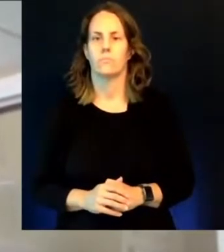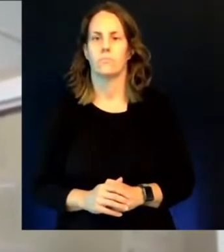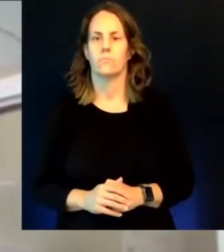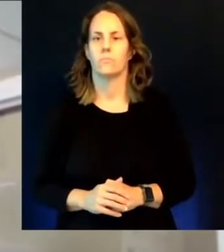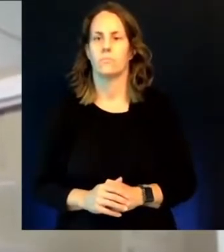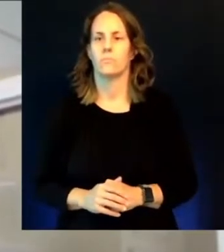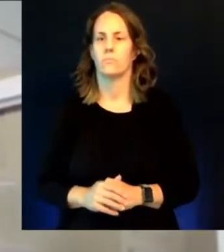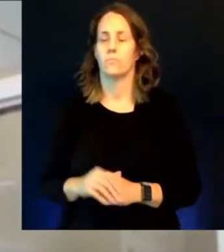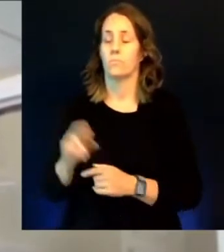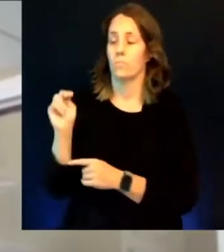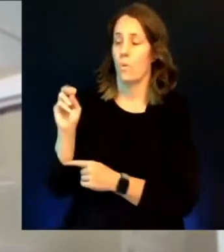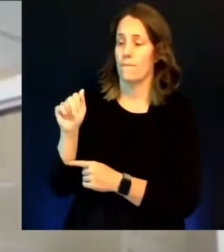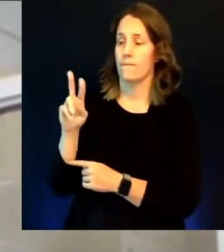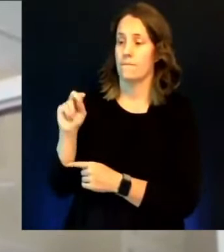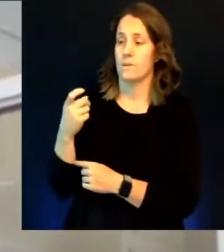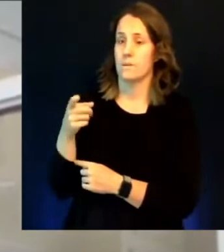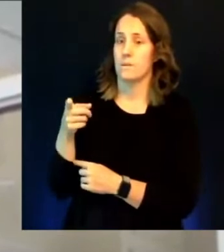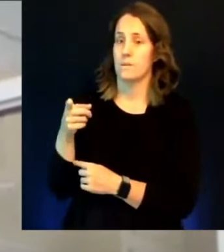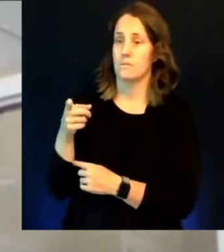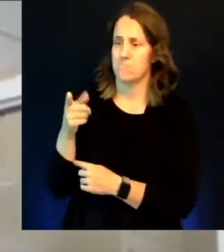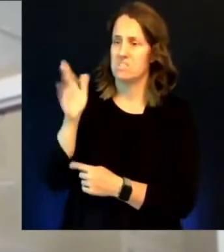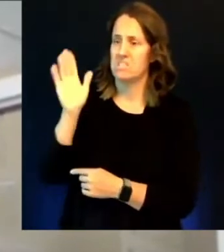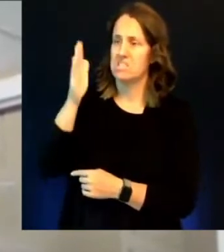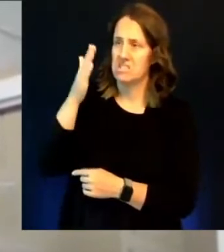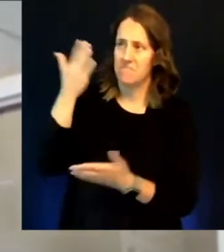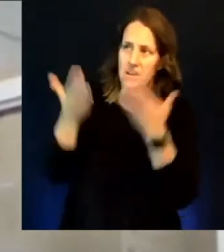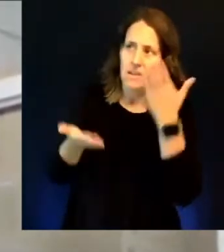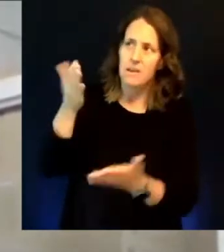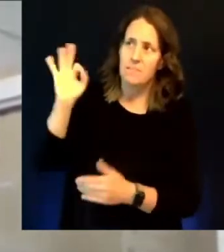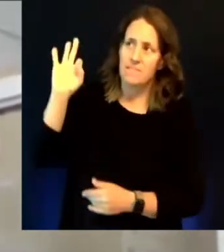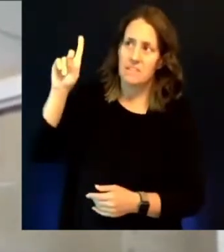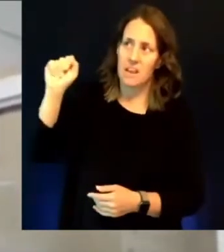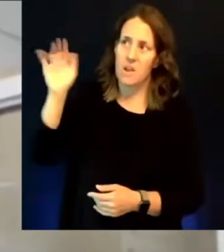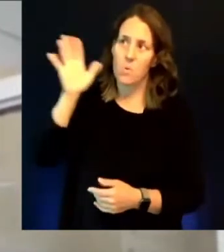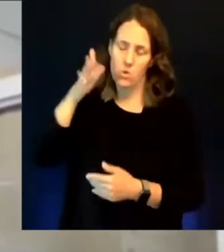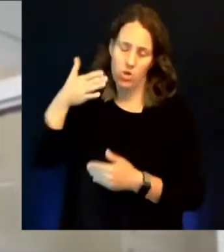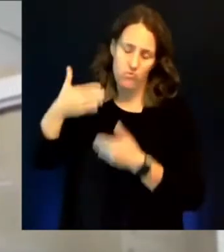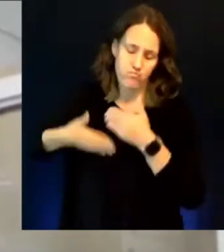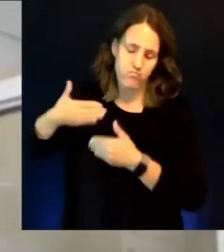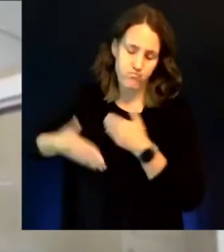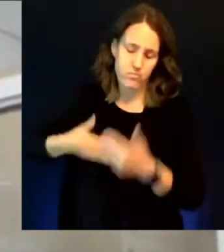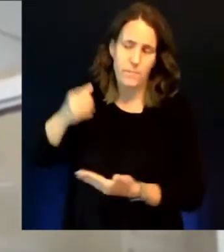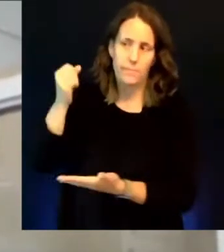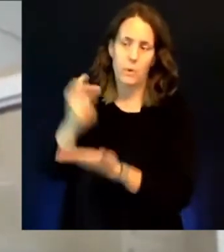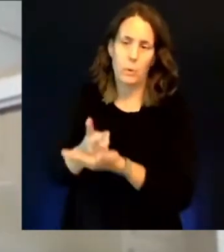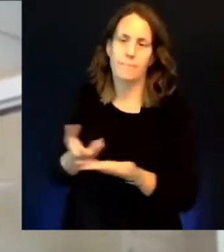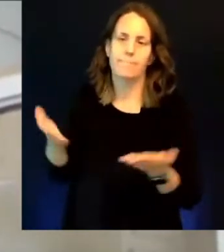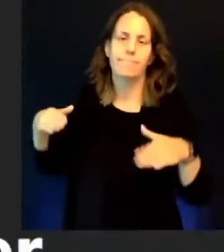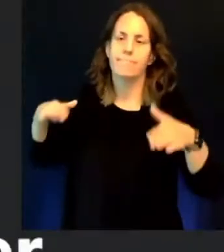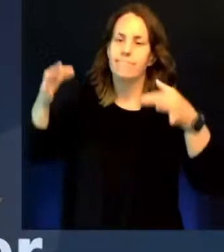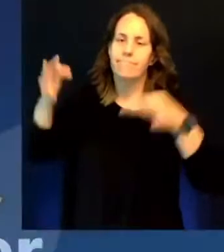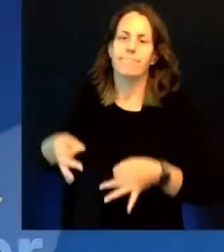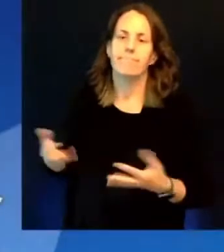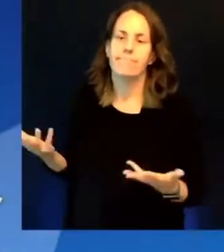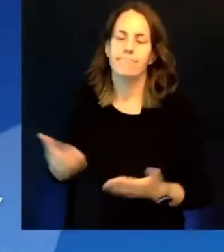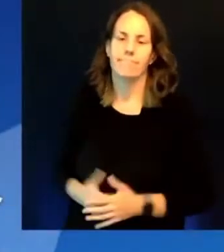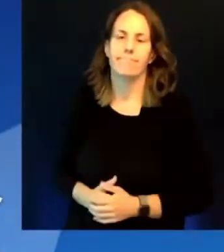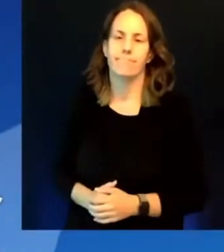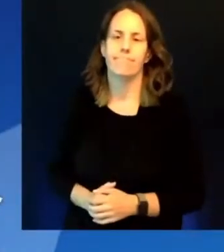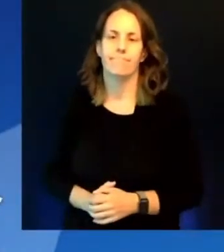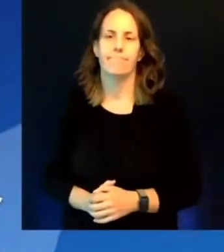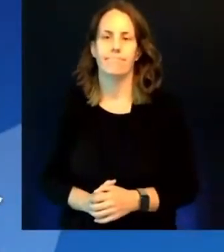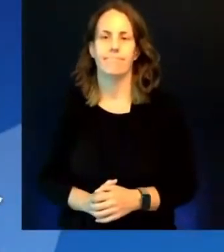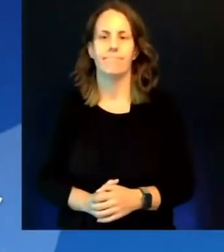to go through the process for emergency use authorization, but it will not be available for use until that process plays out. Thank you. Now to